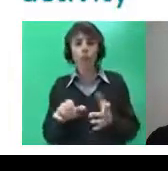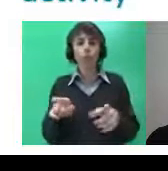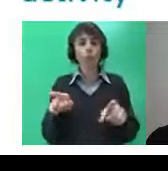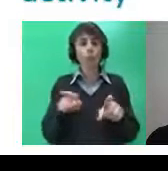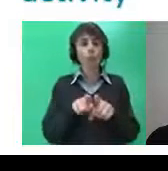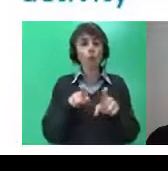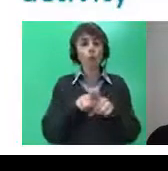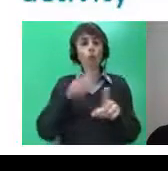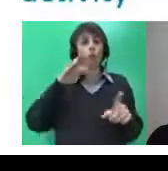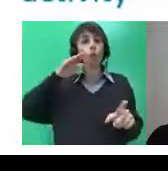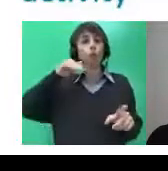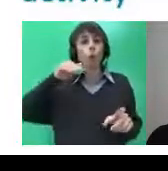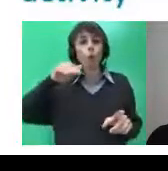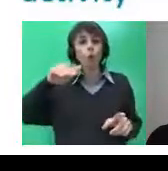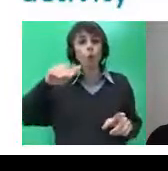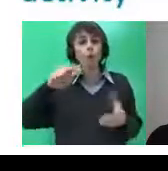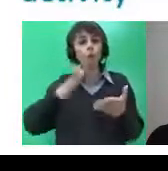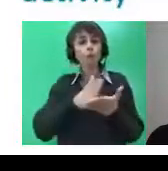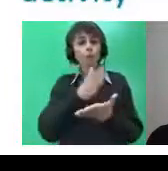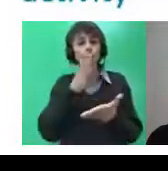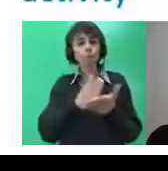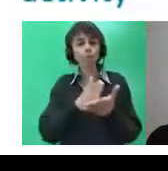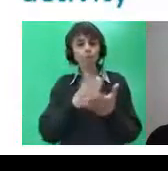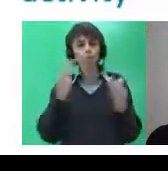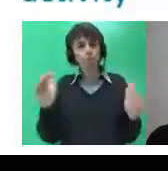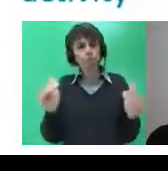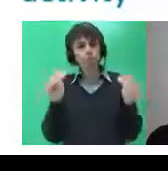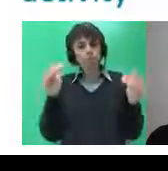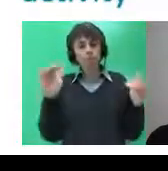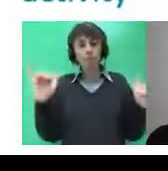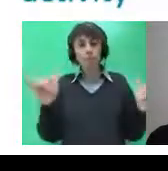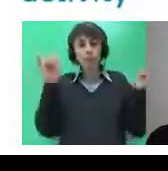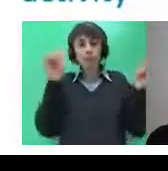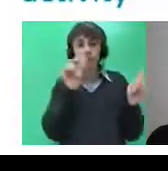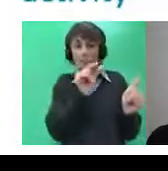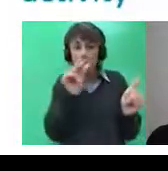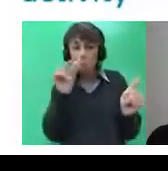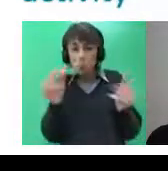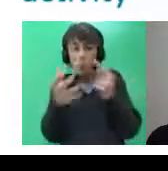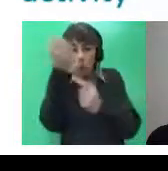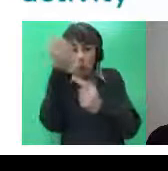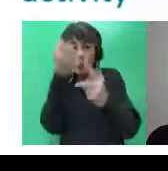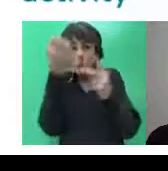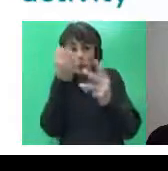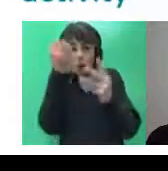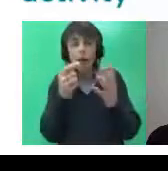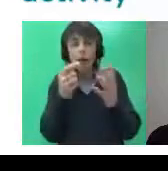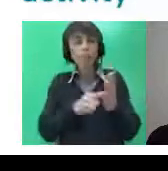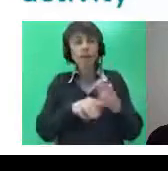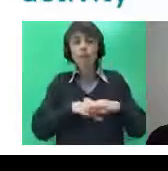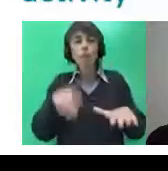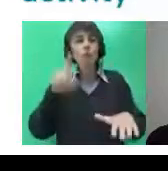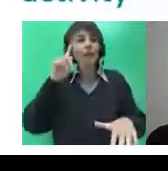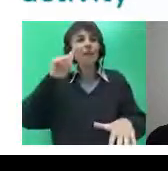positive, celebrating the smallest achievements, but not ignoring the others as well.